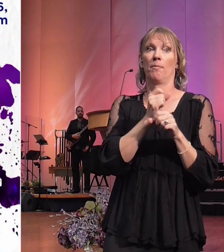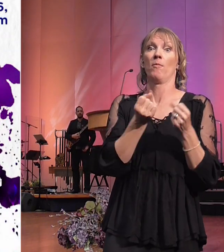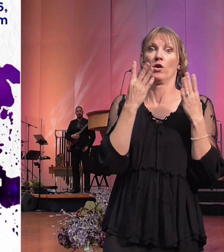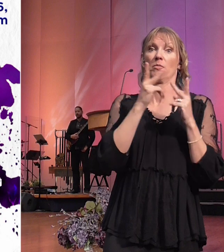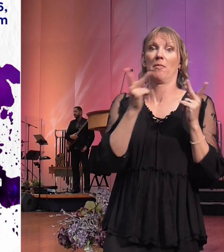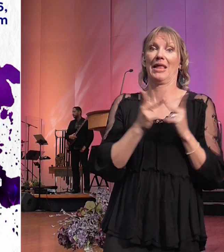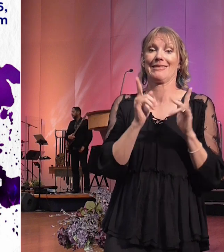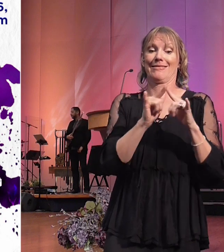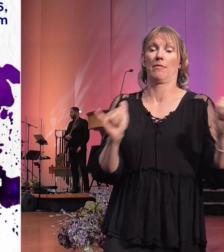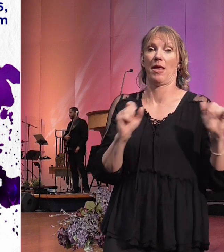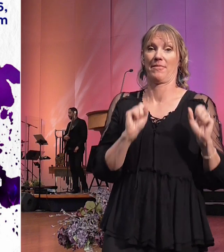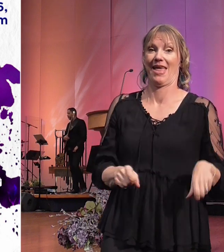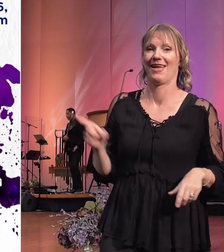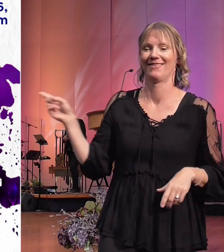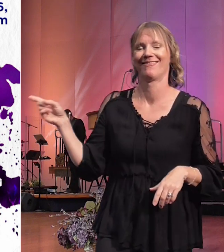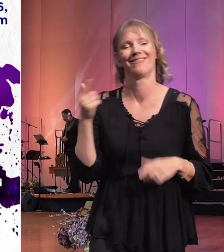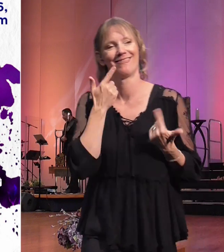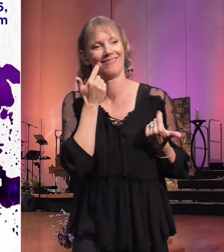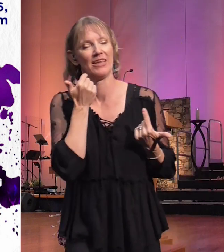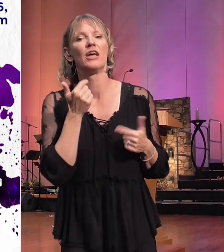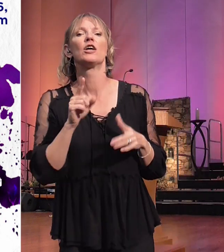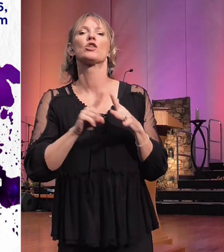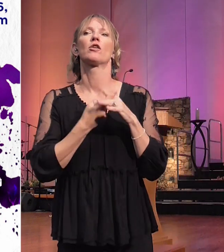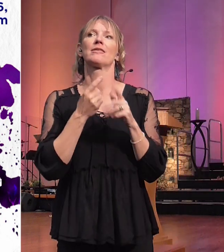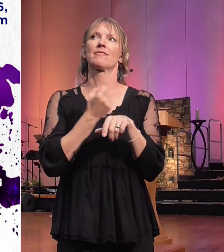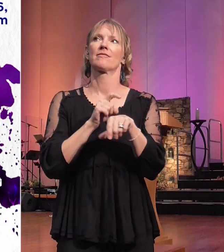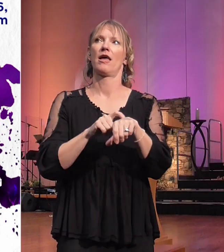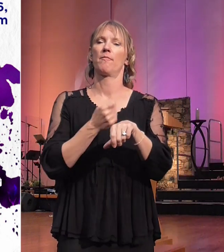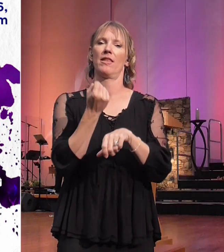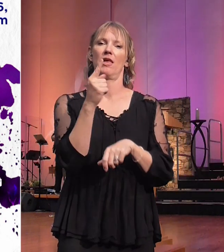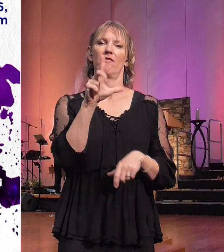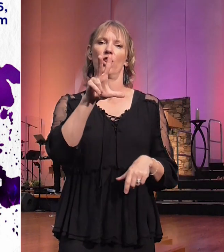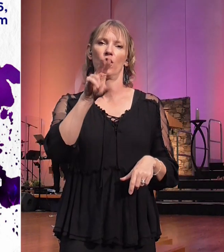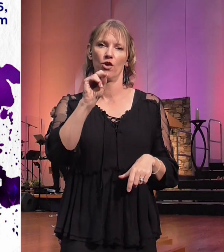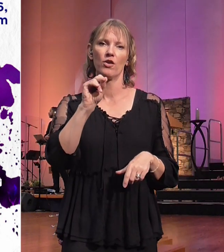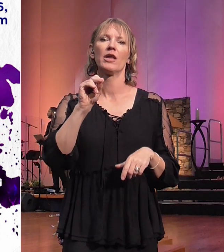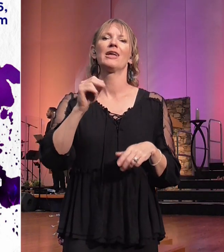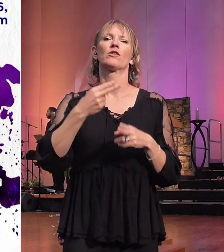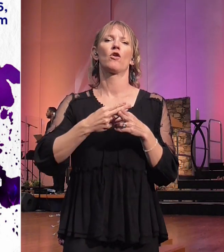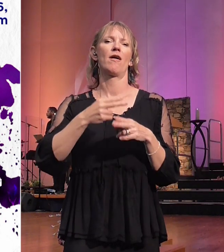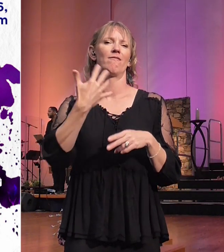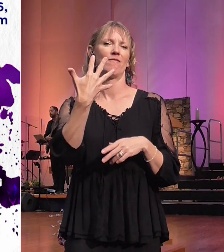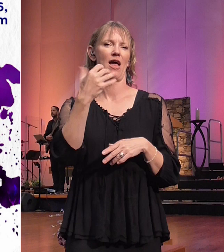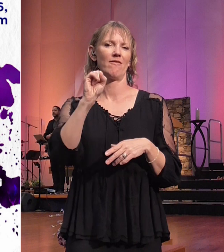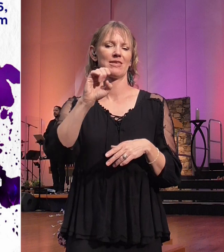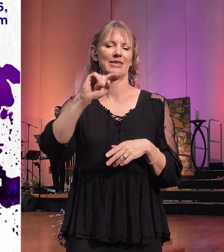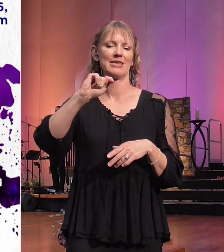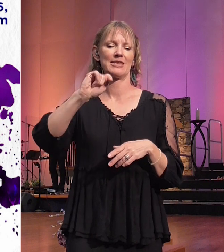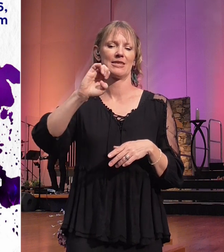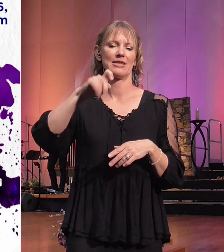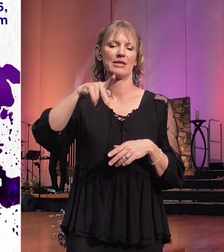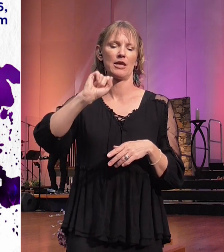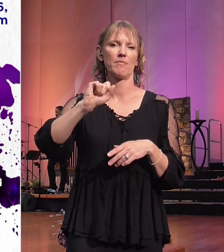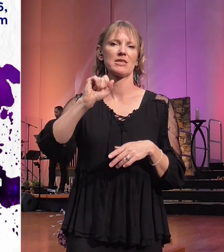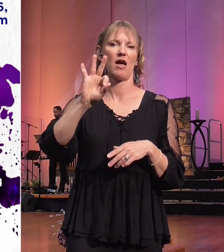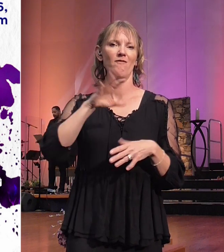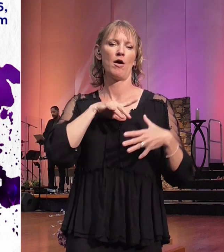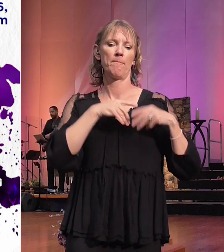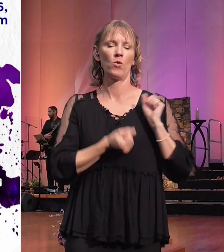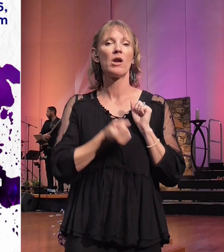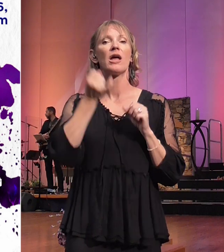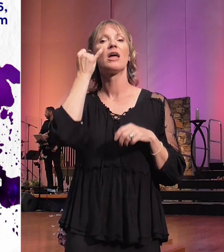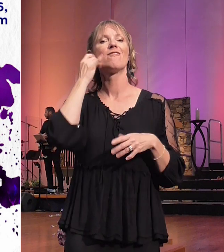It starts at 11:30, and it's the 5 steps of mourning. So if